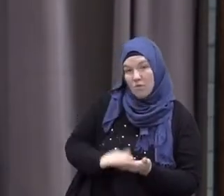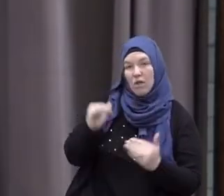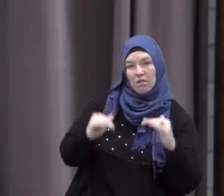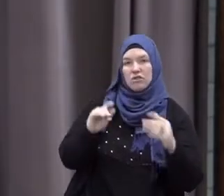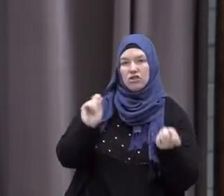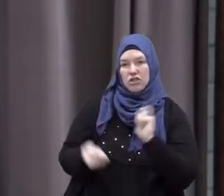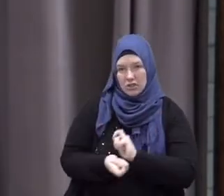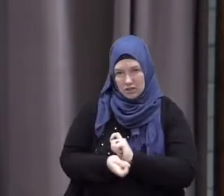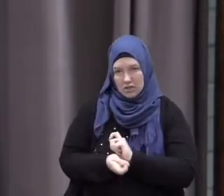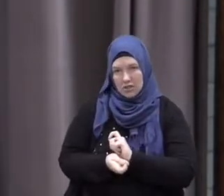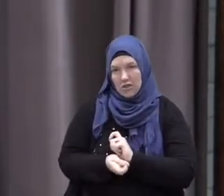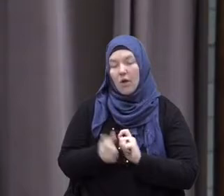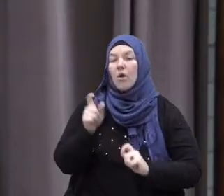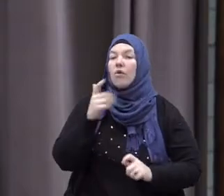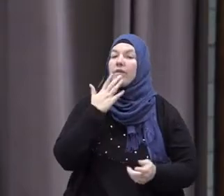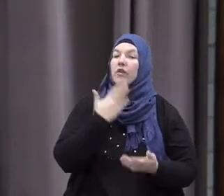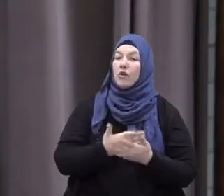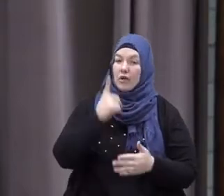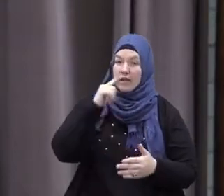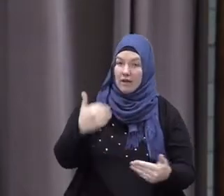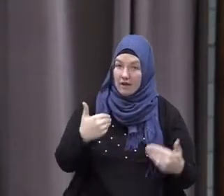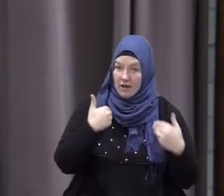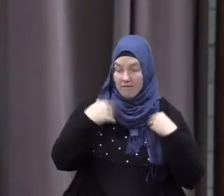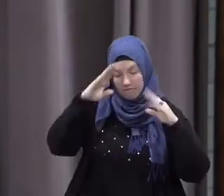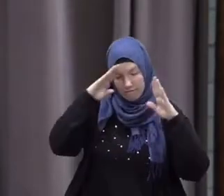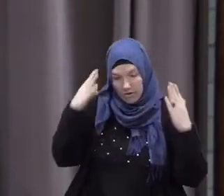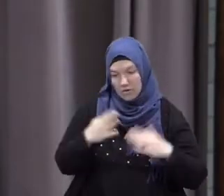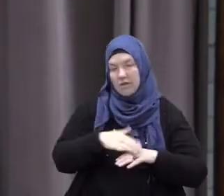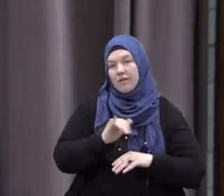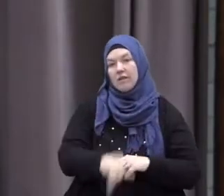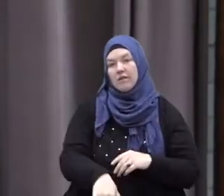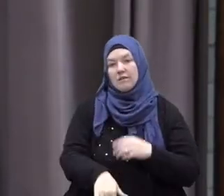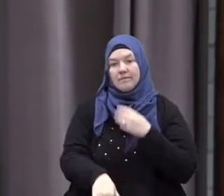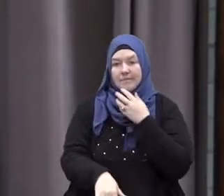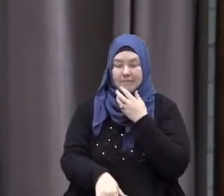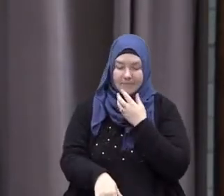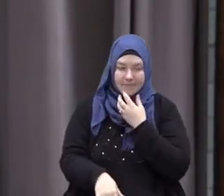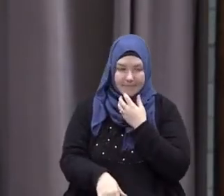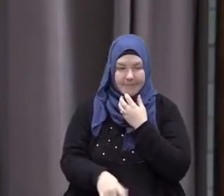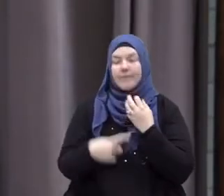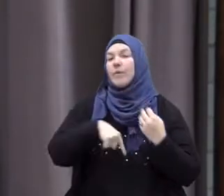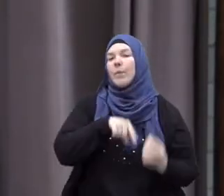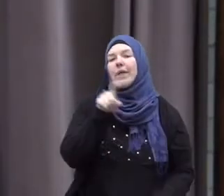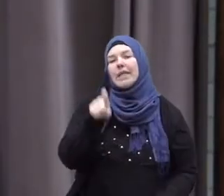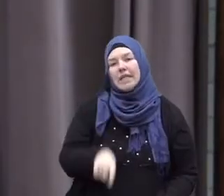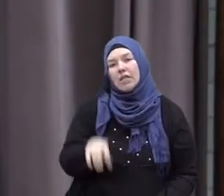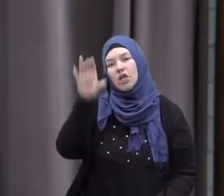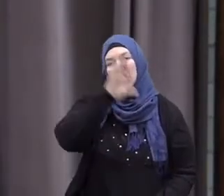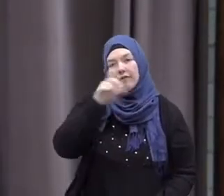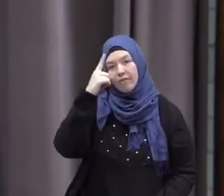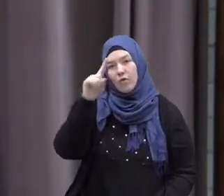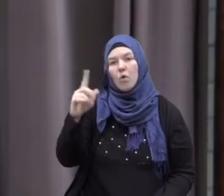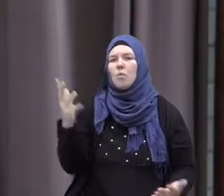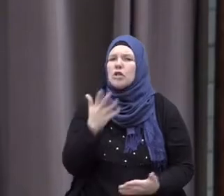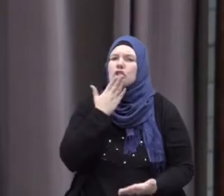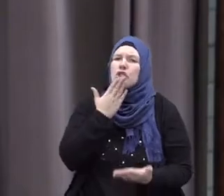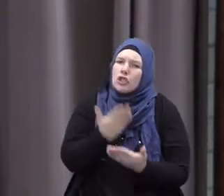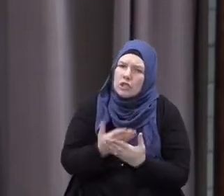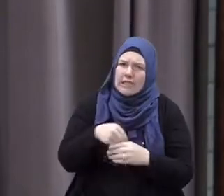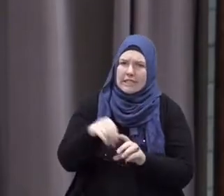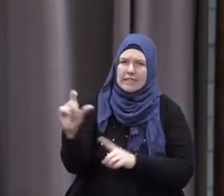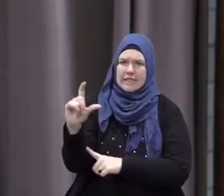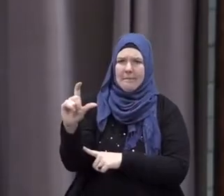for the good it has and focus on that. And we need to look for what is good